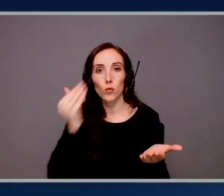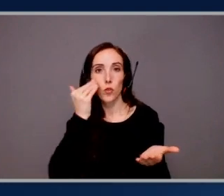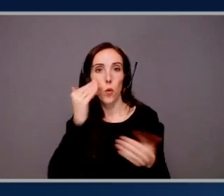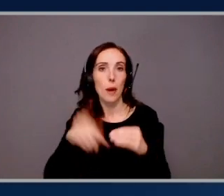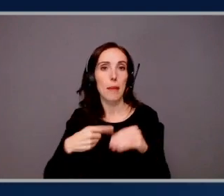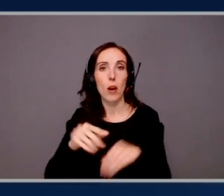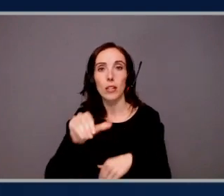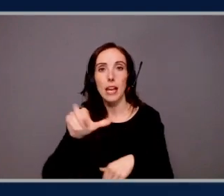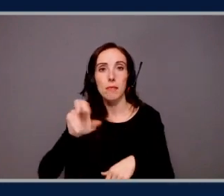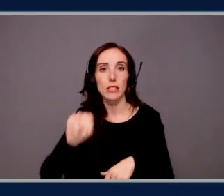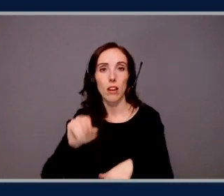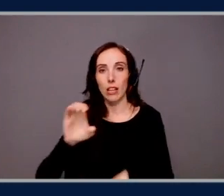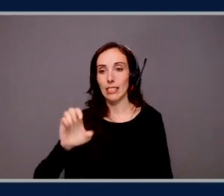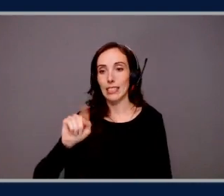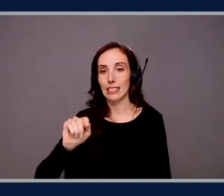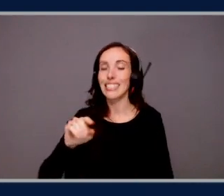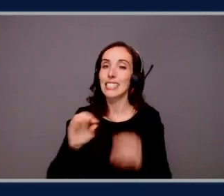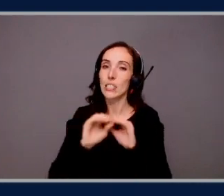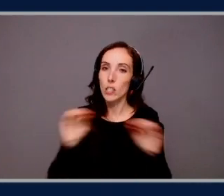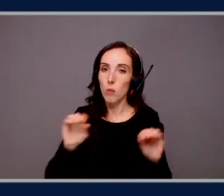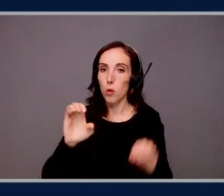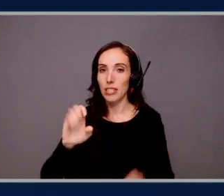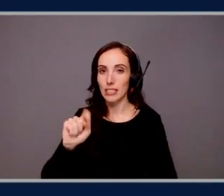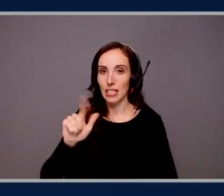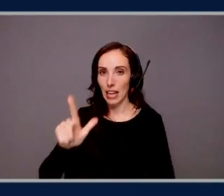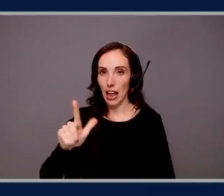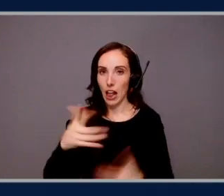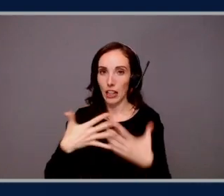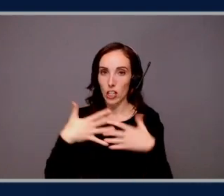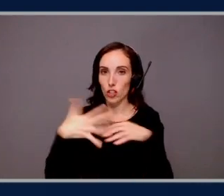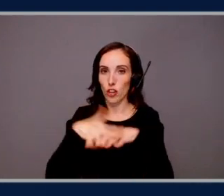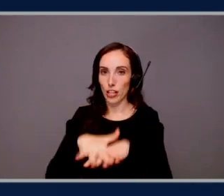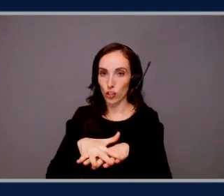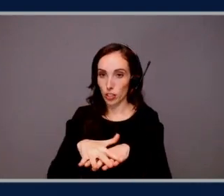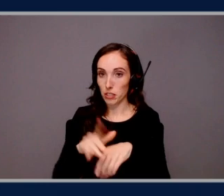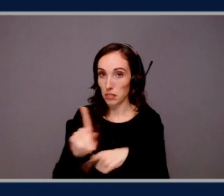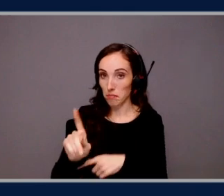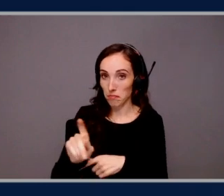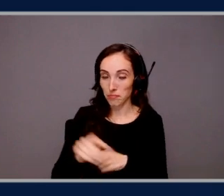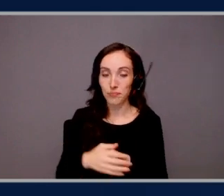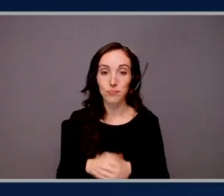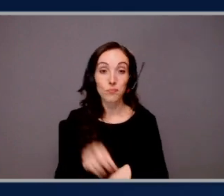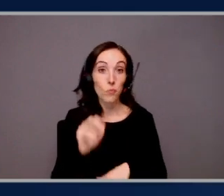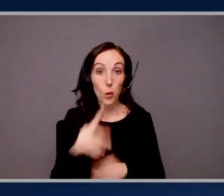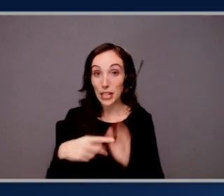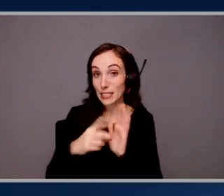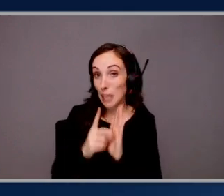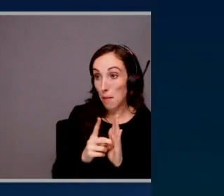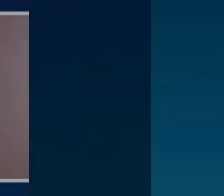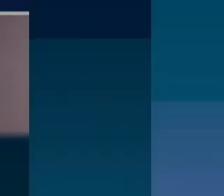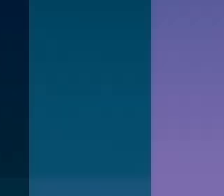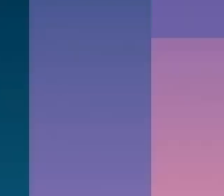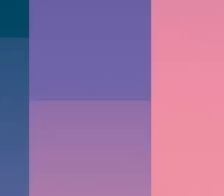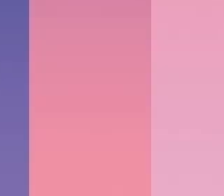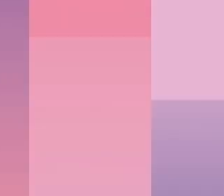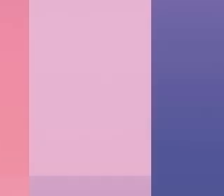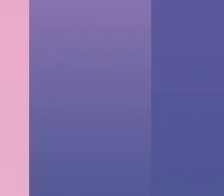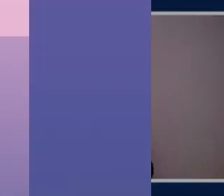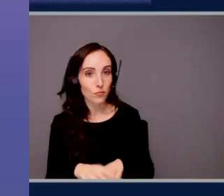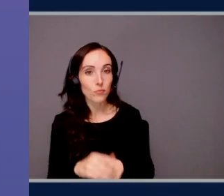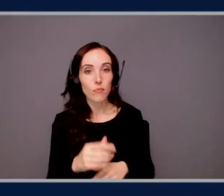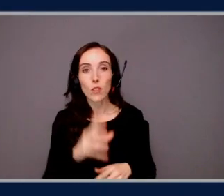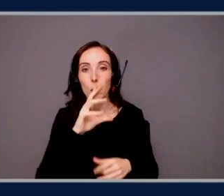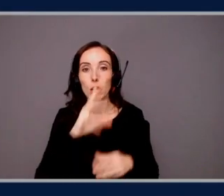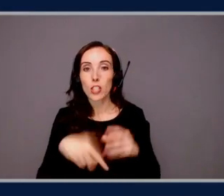know. All right, so what are you going to show us here in the demo? Okay, so we're gonna get started here with we talked about